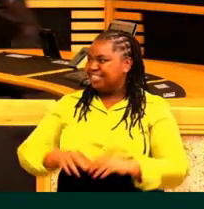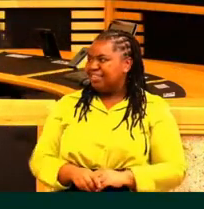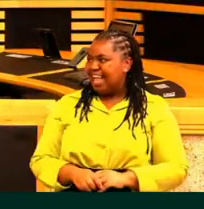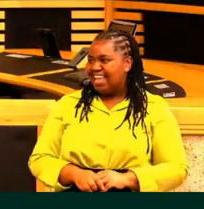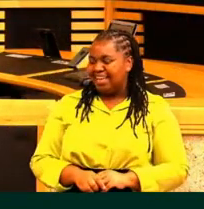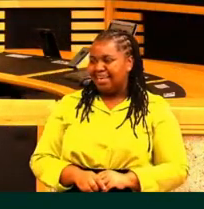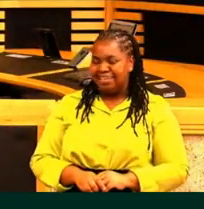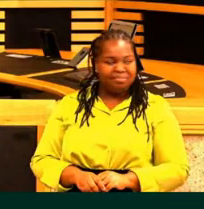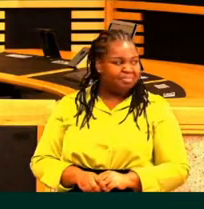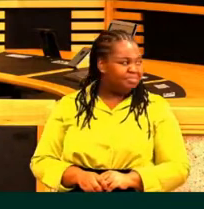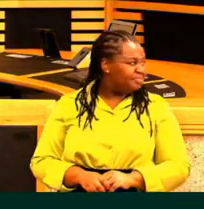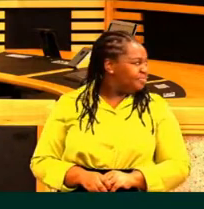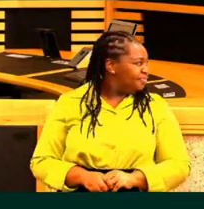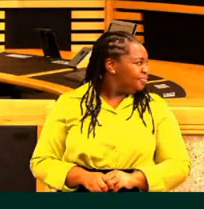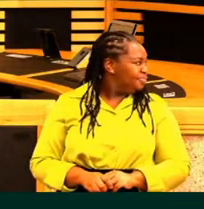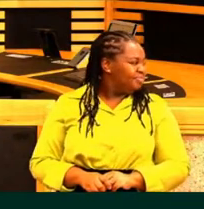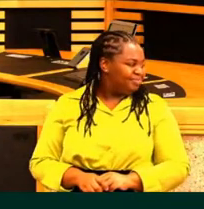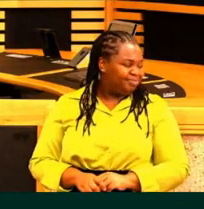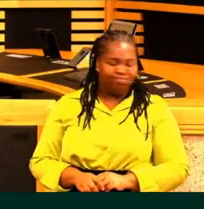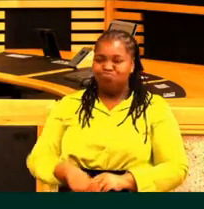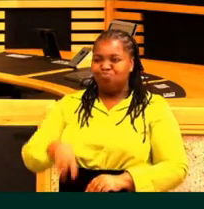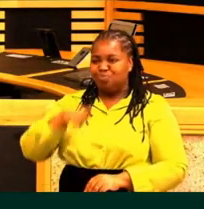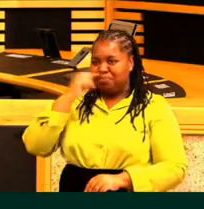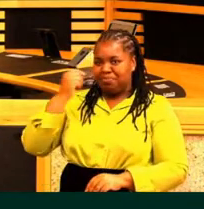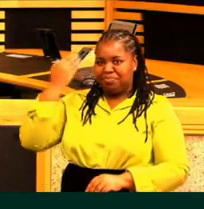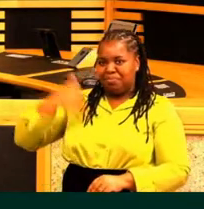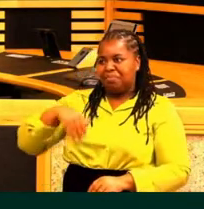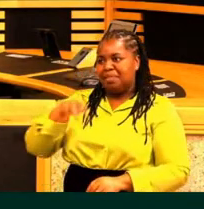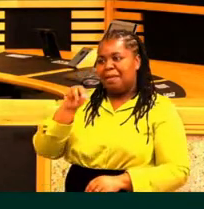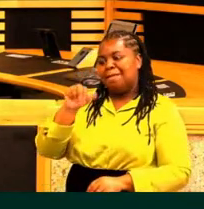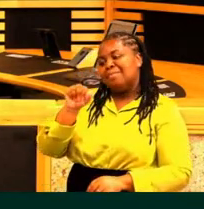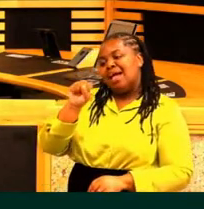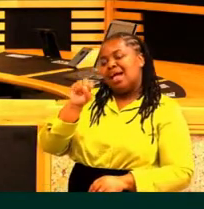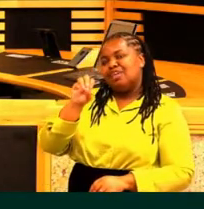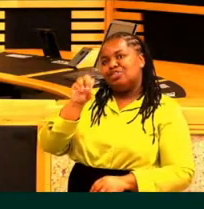my name my name is